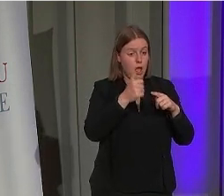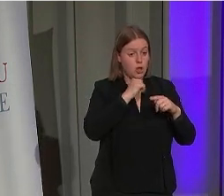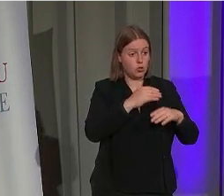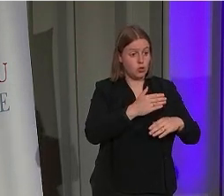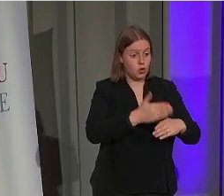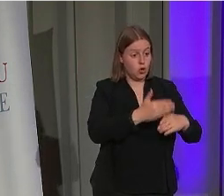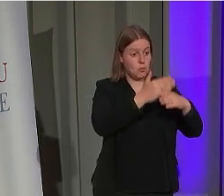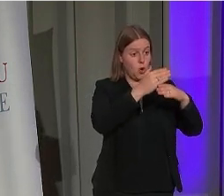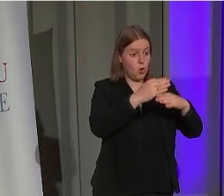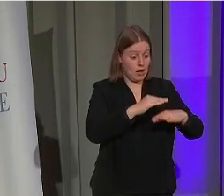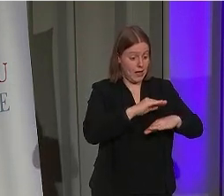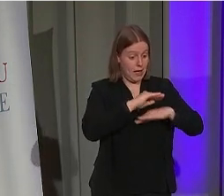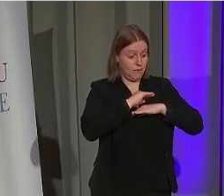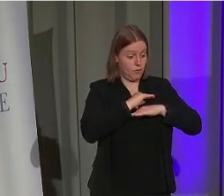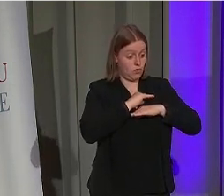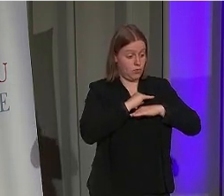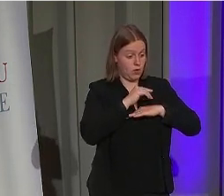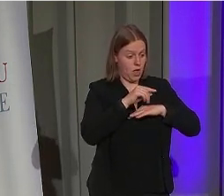hand,